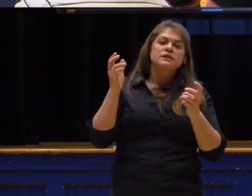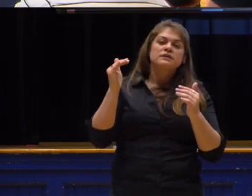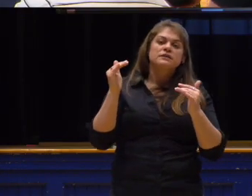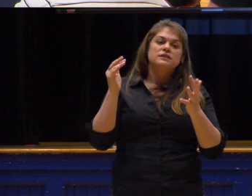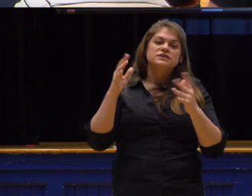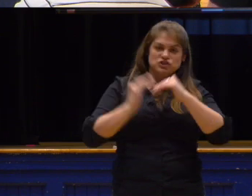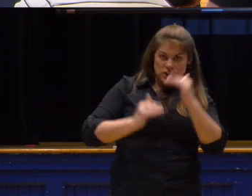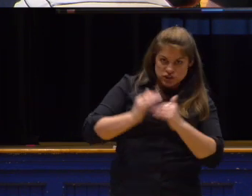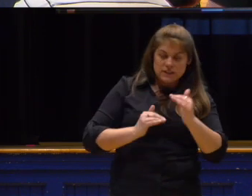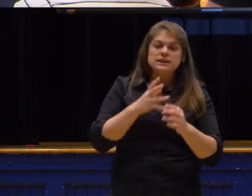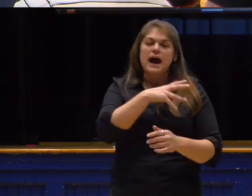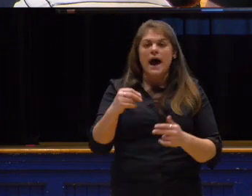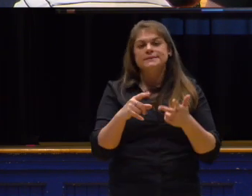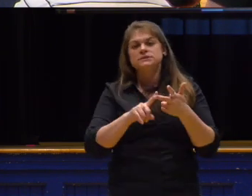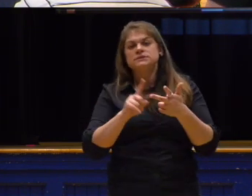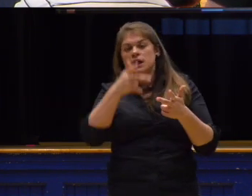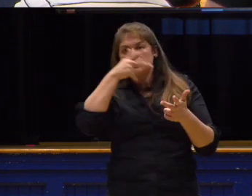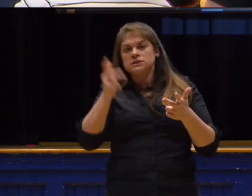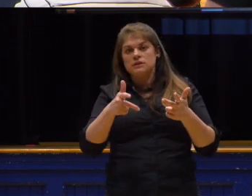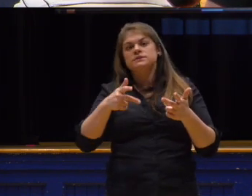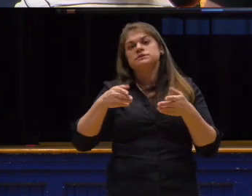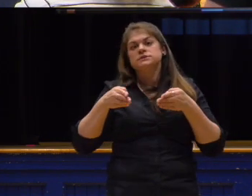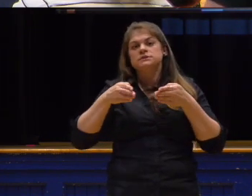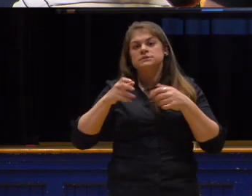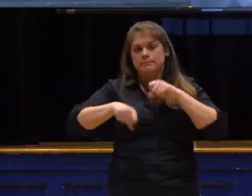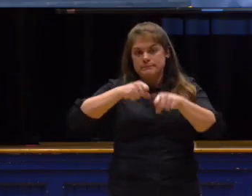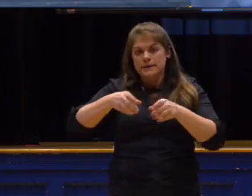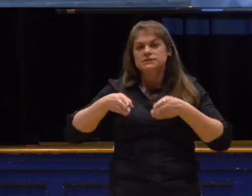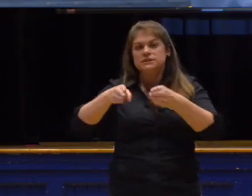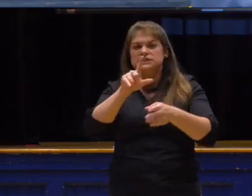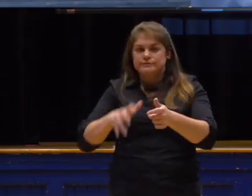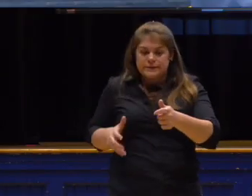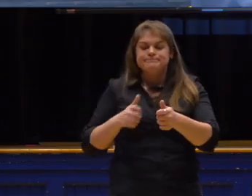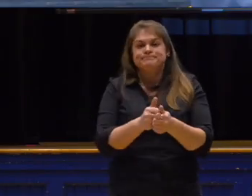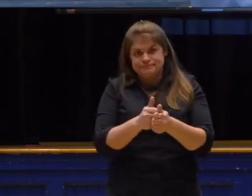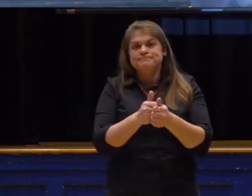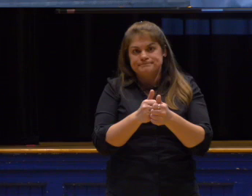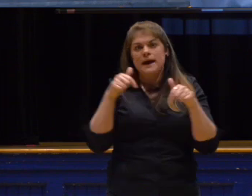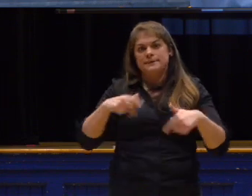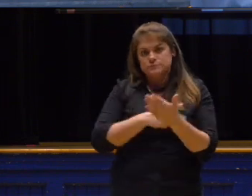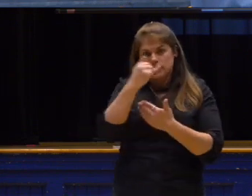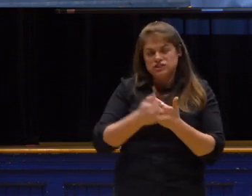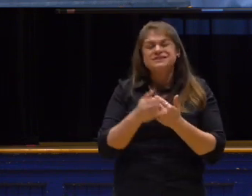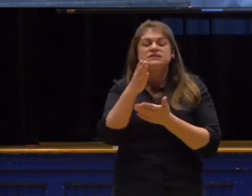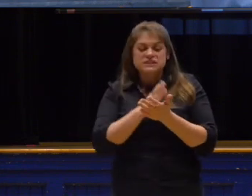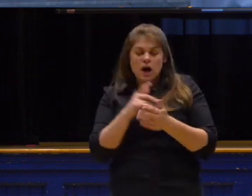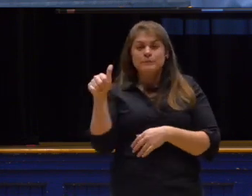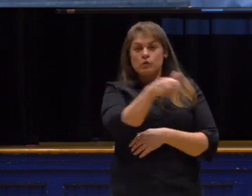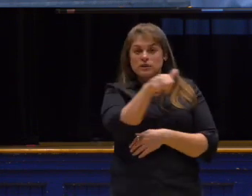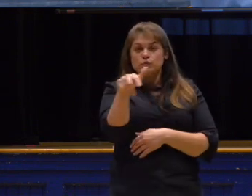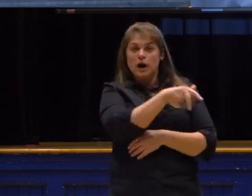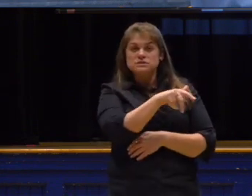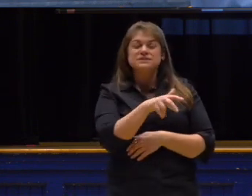and the inadequate bike accommodations really need to be brought up to speed on this project. There are some crosswalks out there that